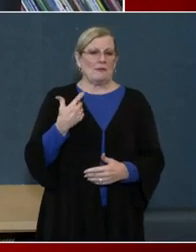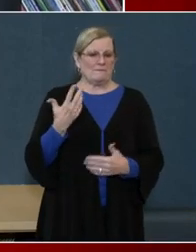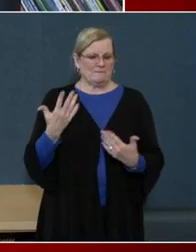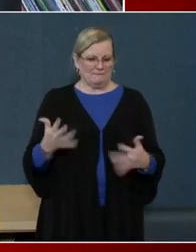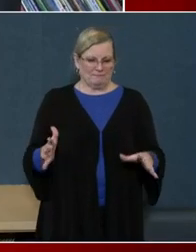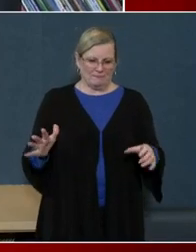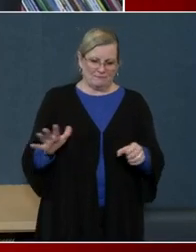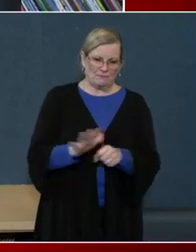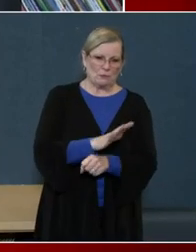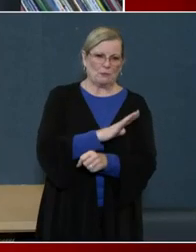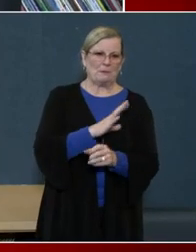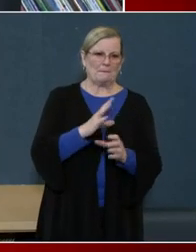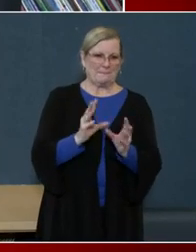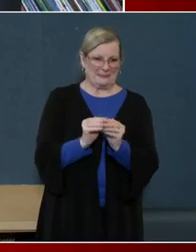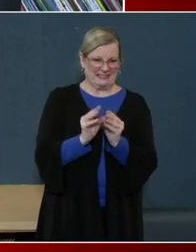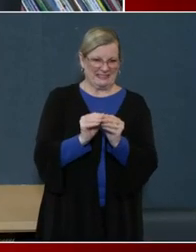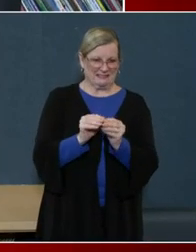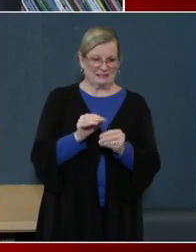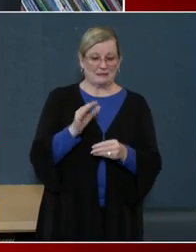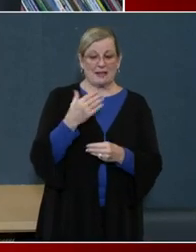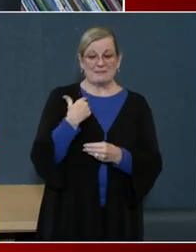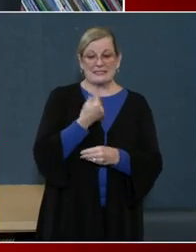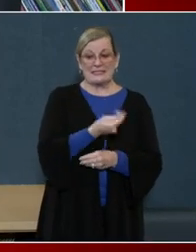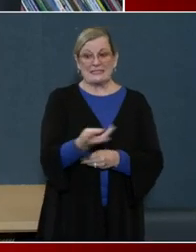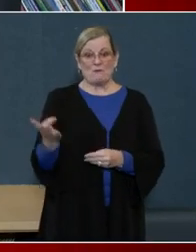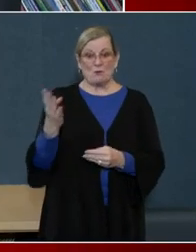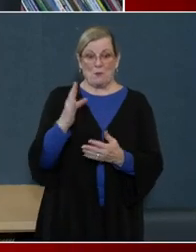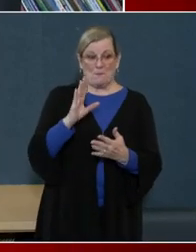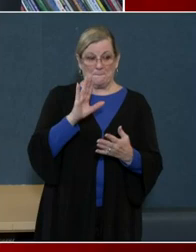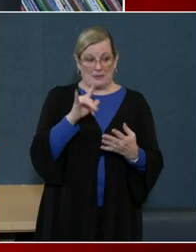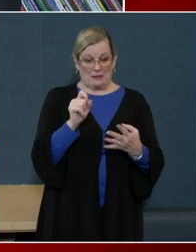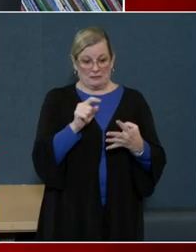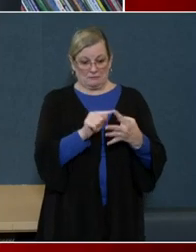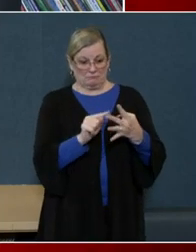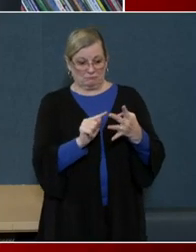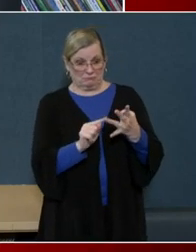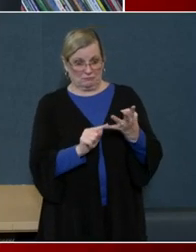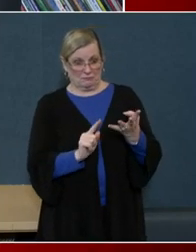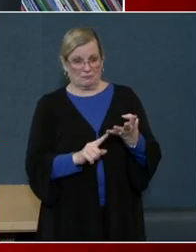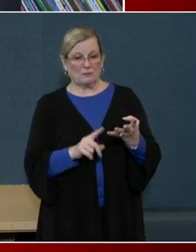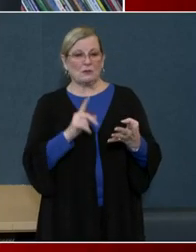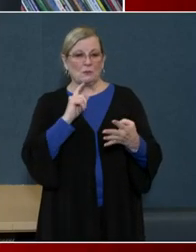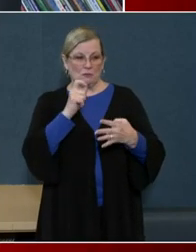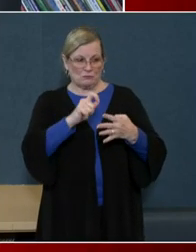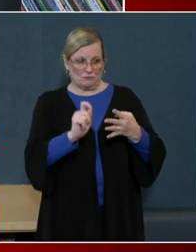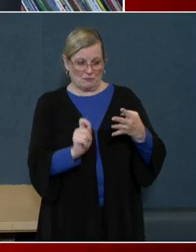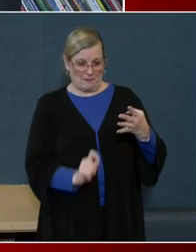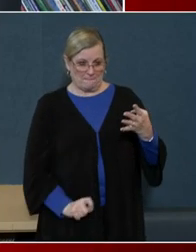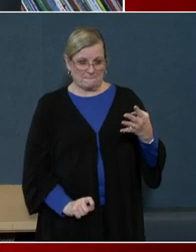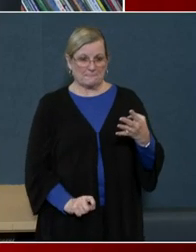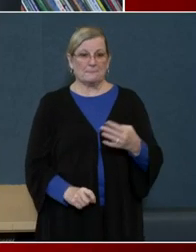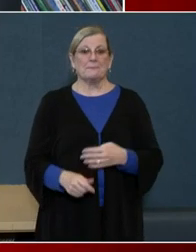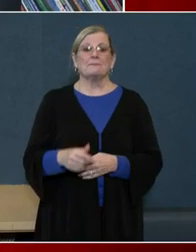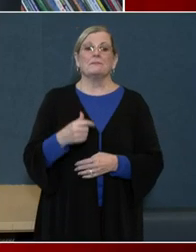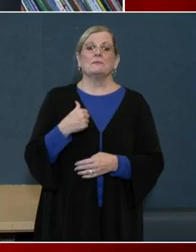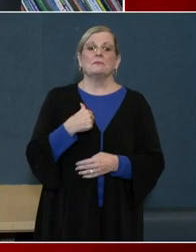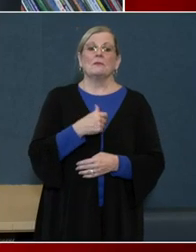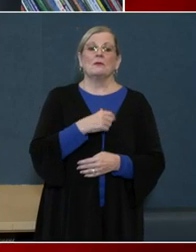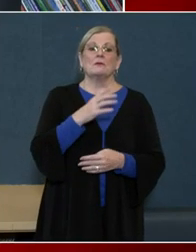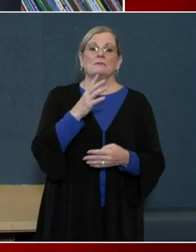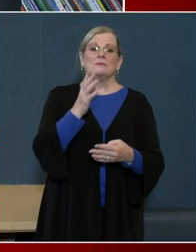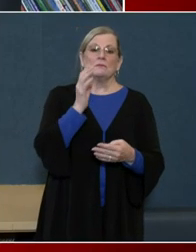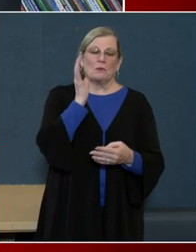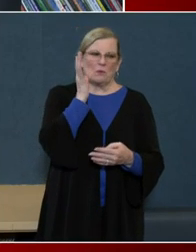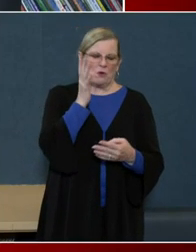number of bills that are in the Committee of the Whole that are for markup. What will not be on the agenda for markup tomorrow but was announced last week is a